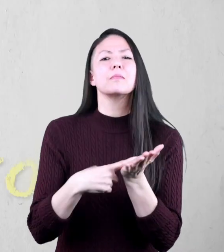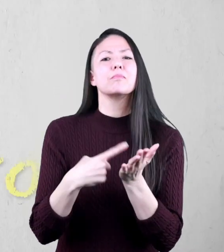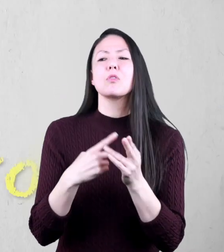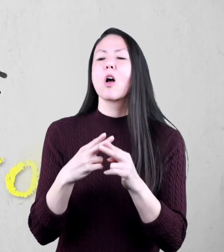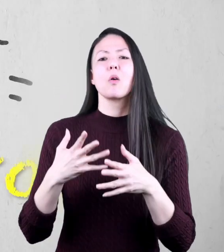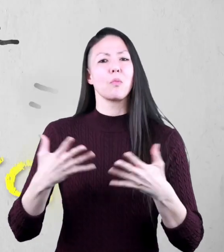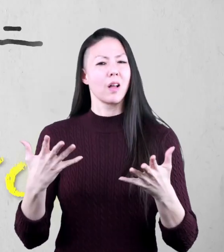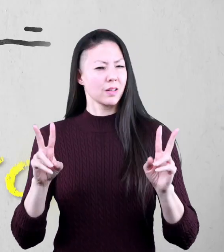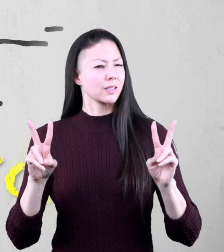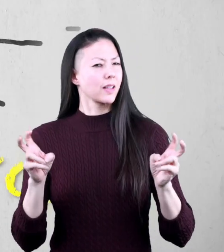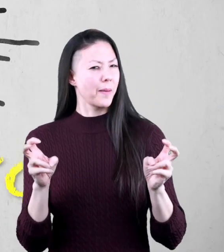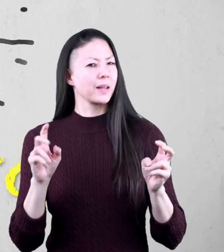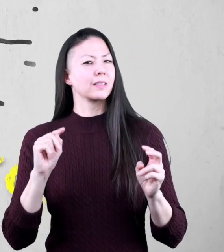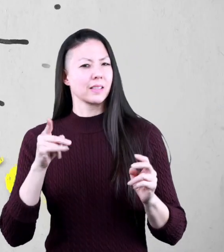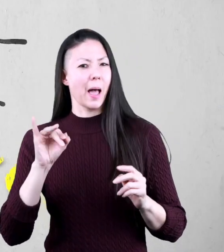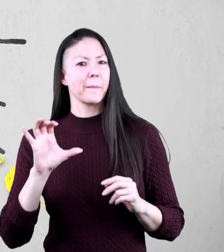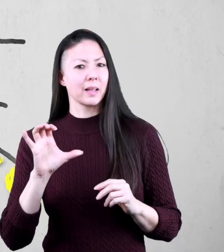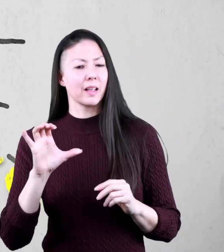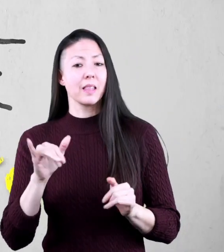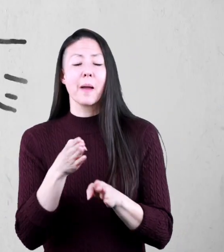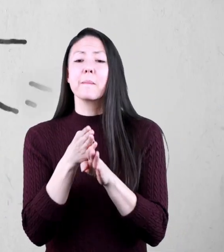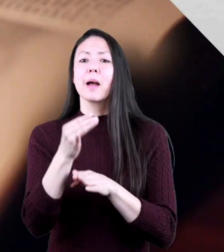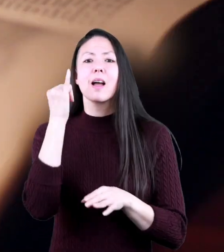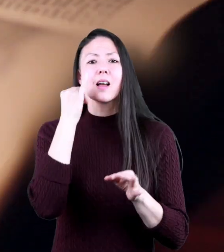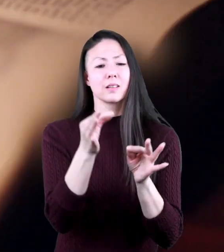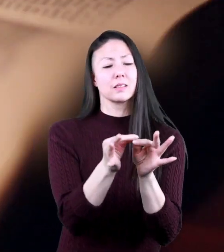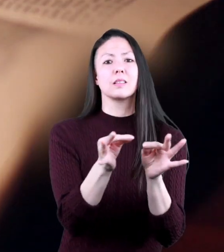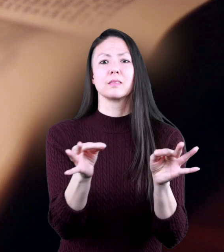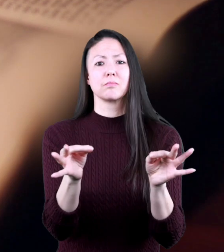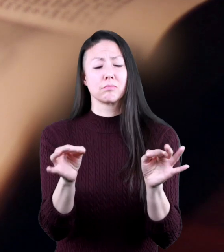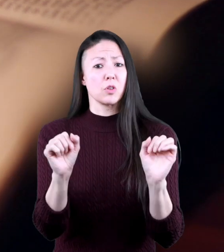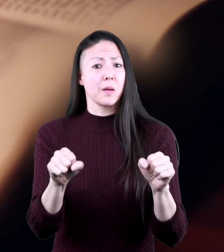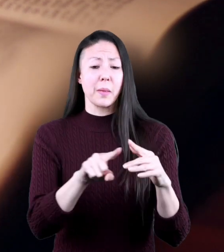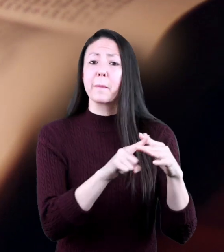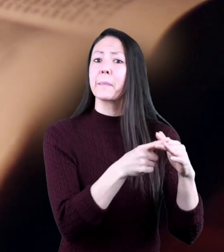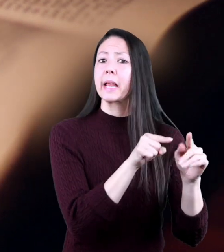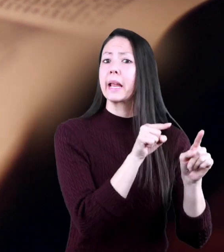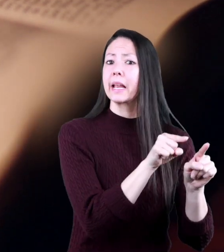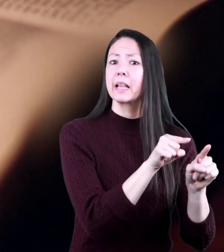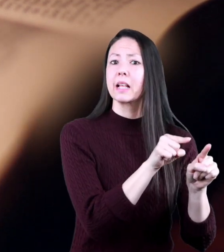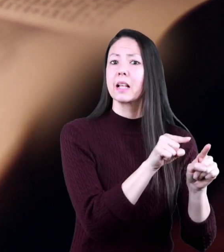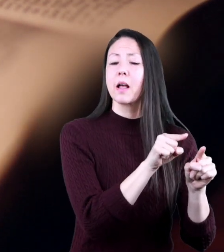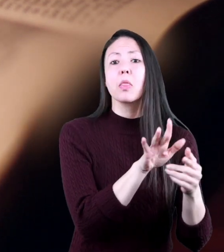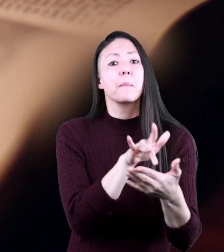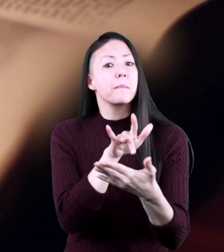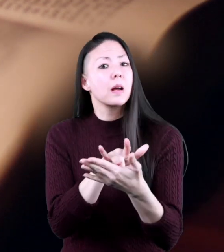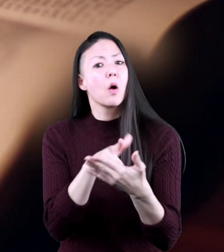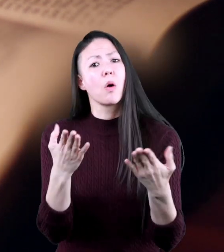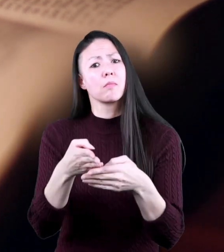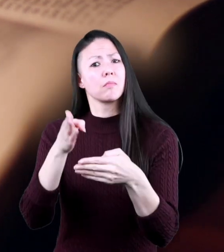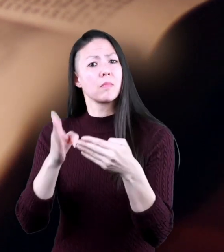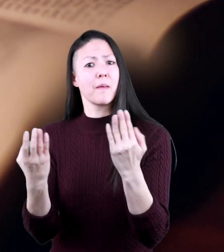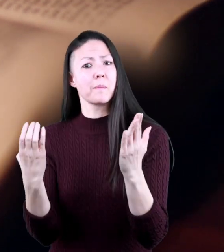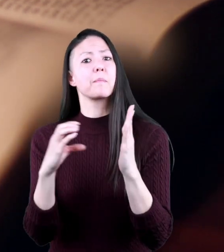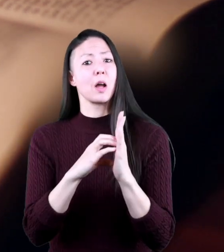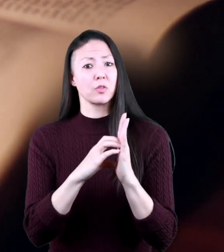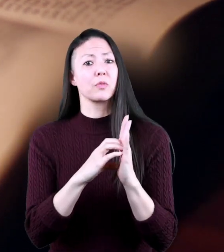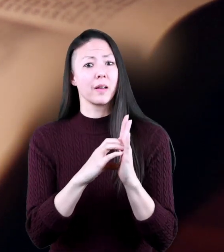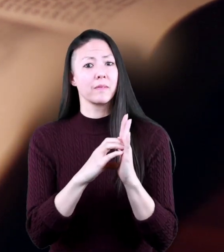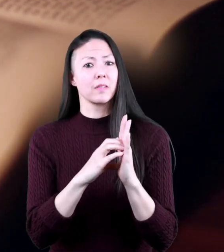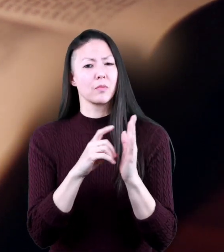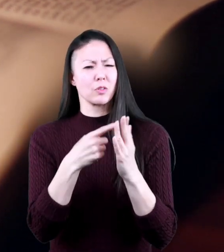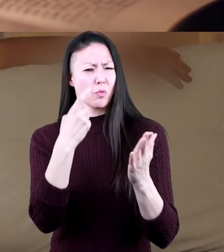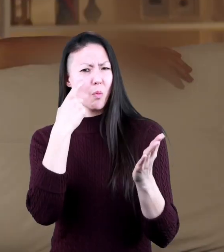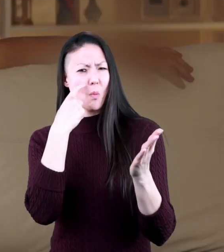main idea is sometimes called the topic. The main idea sentence could be at the beginning, middle, or end of a